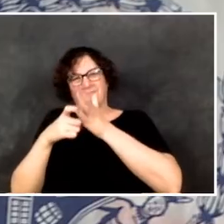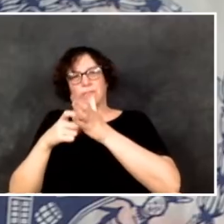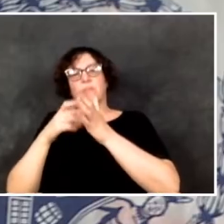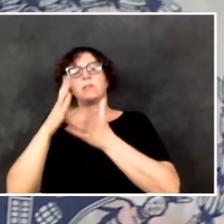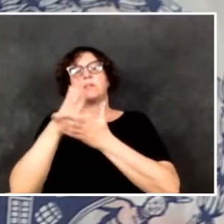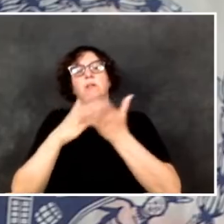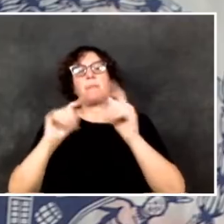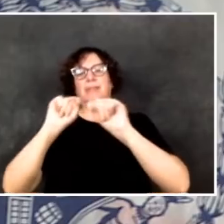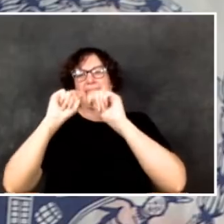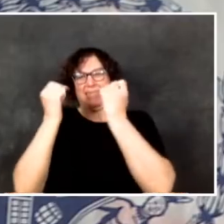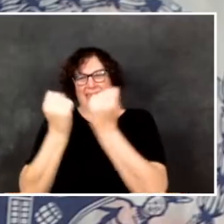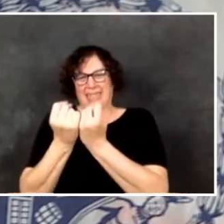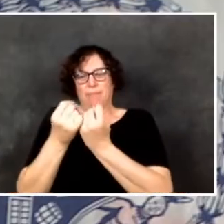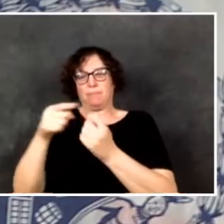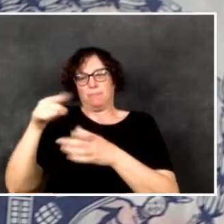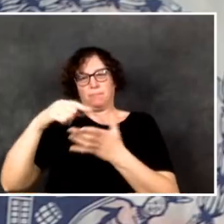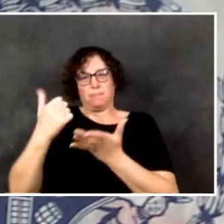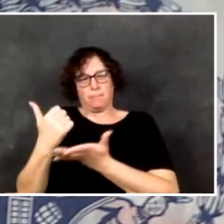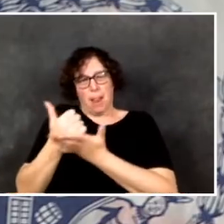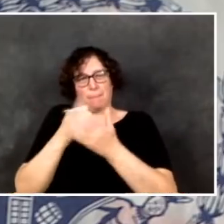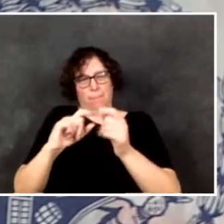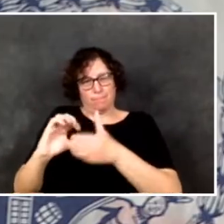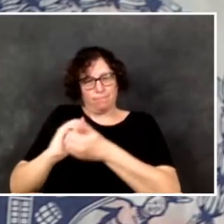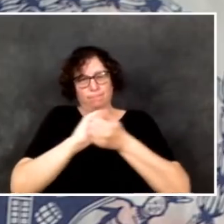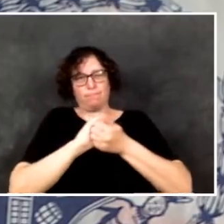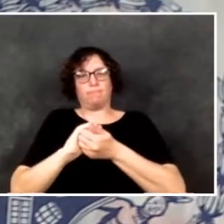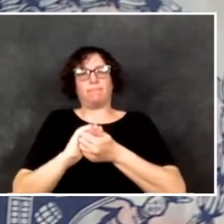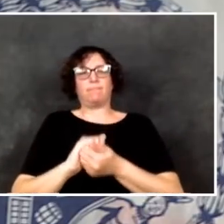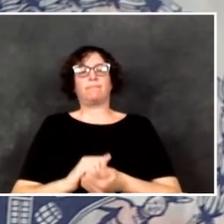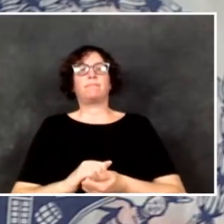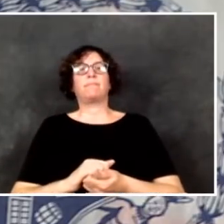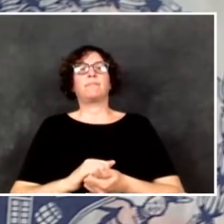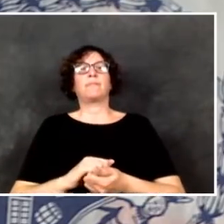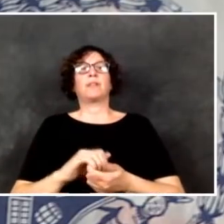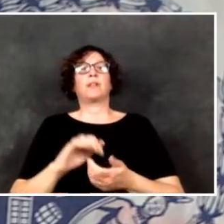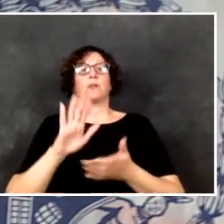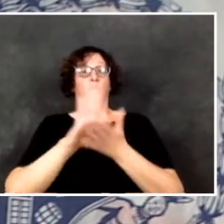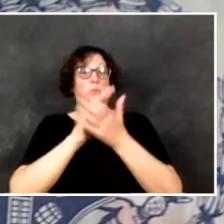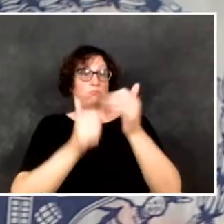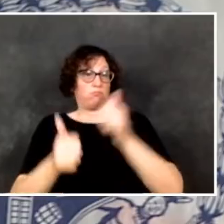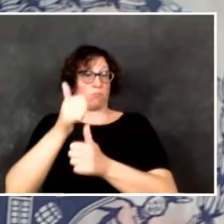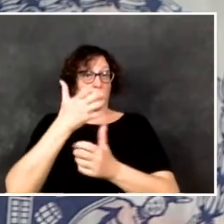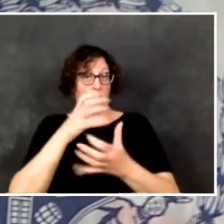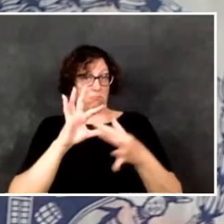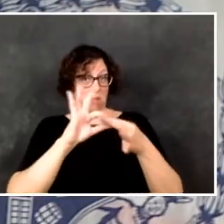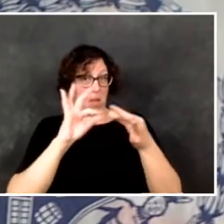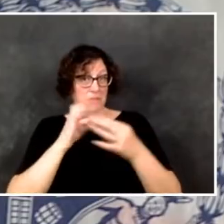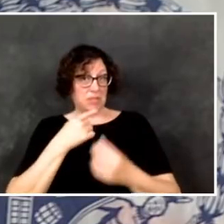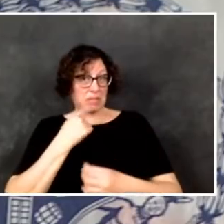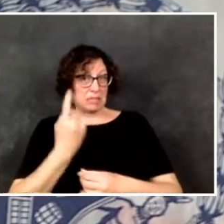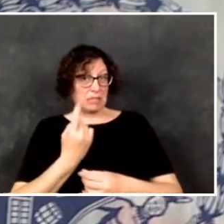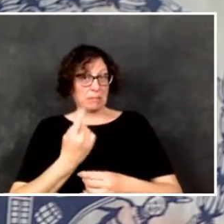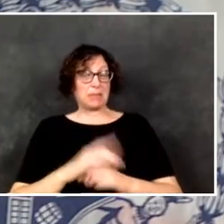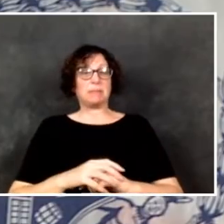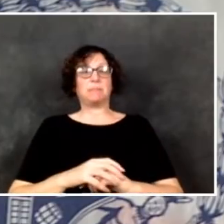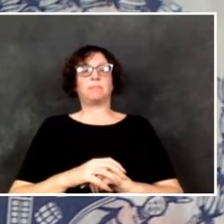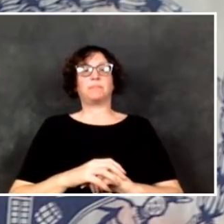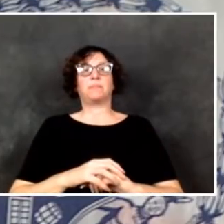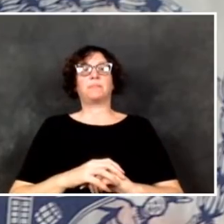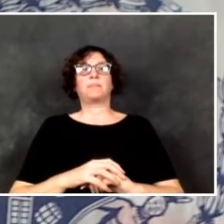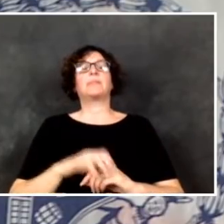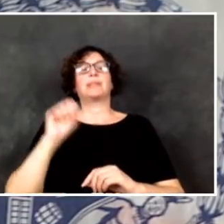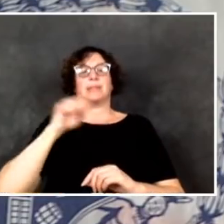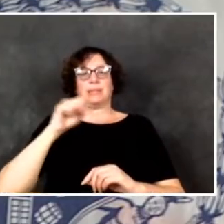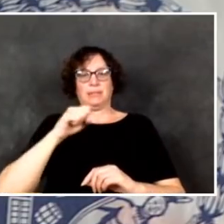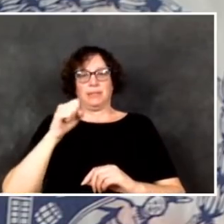starting in just the next few days. Chancellor, you want to follow through on this? Yes, sir. And with a great deal of respect, I'm going